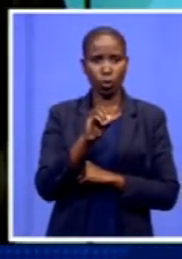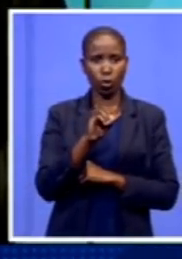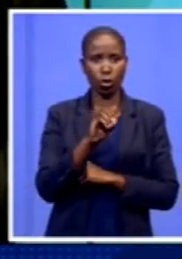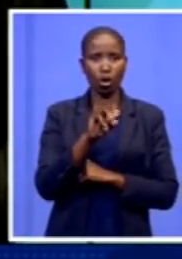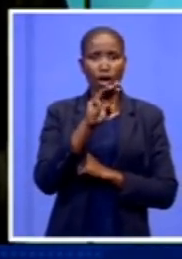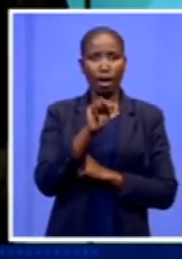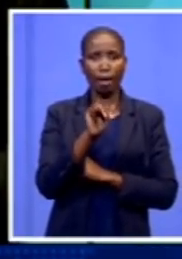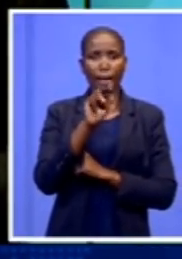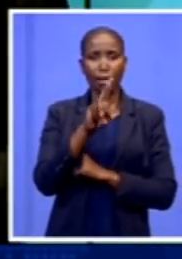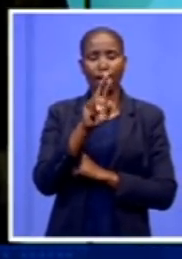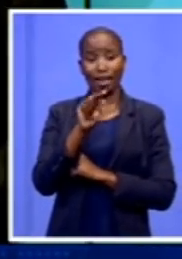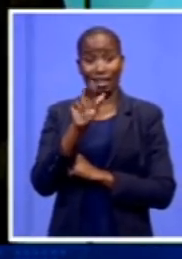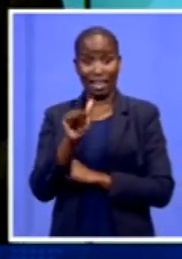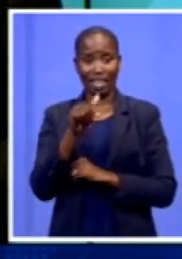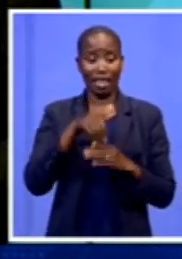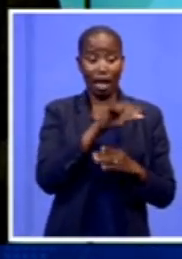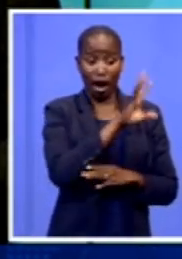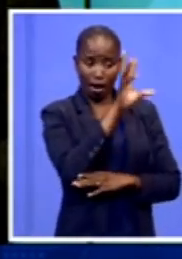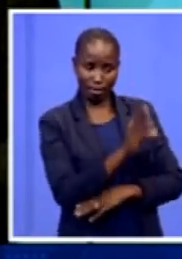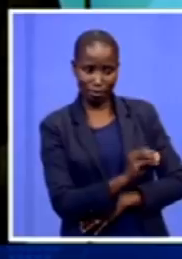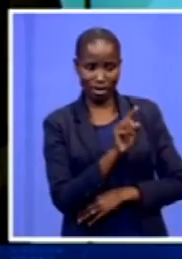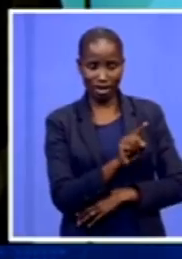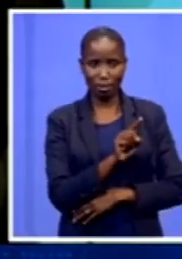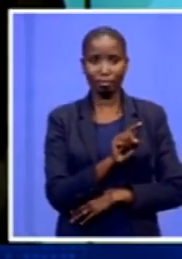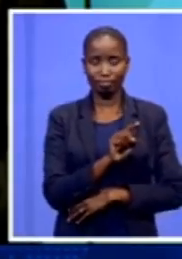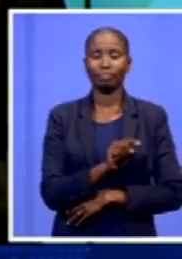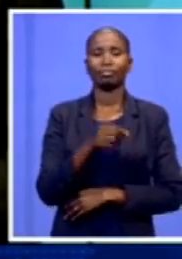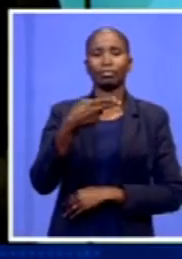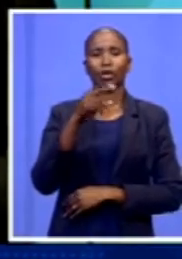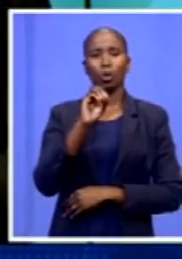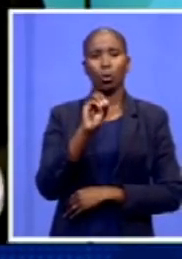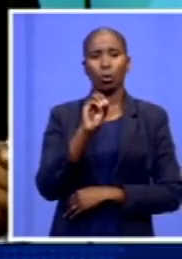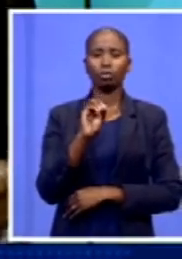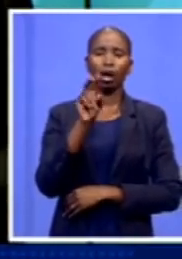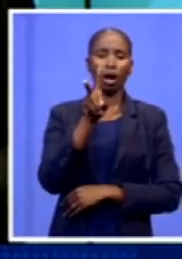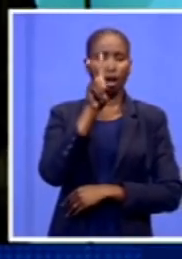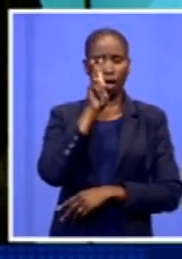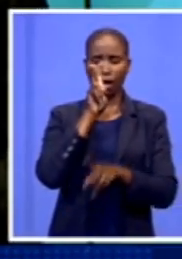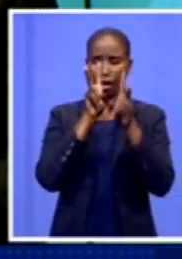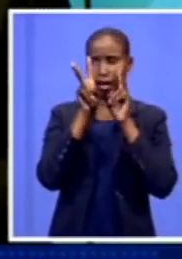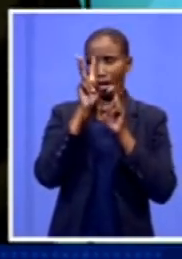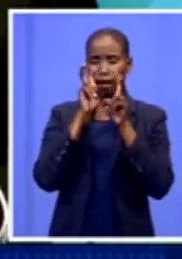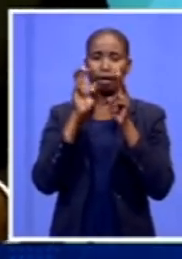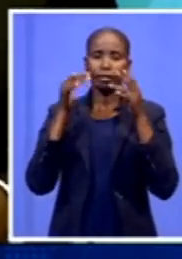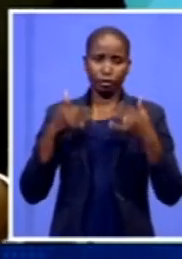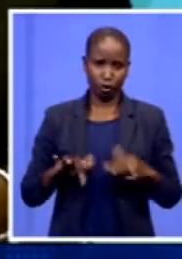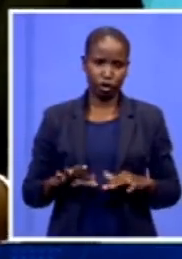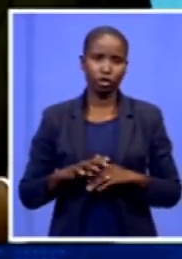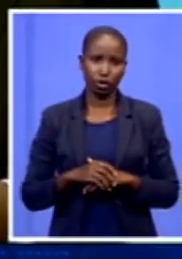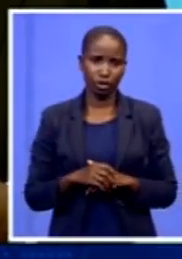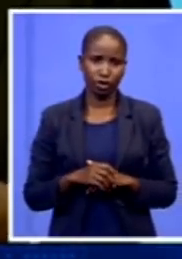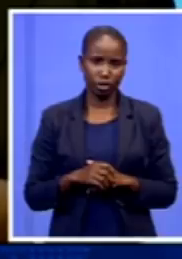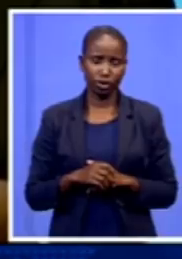WHO has listened to what we have been saying, listened to our collective call